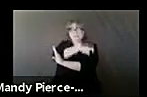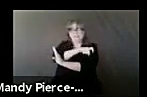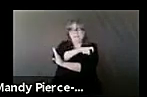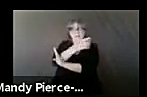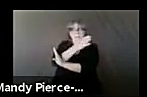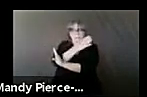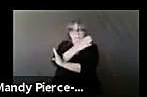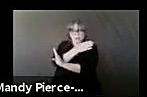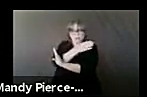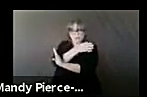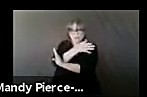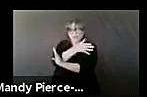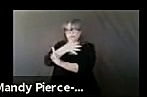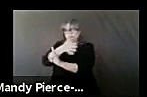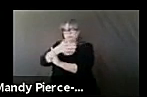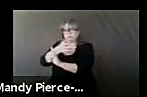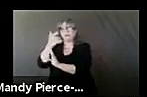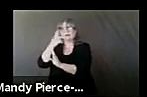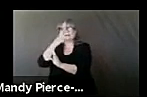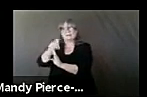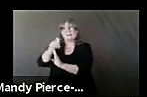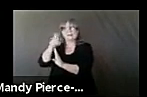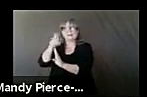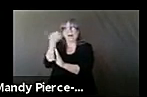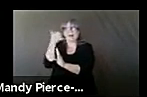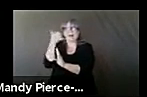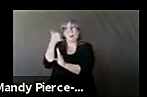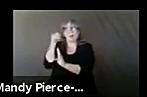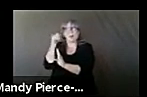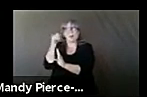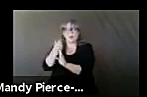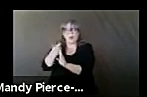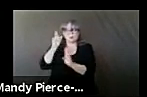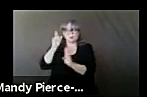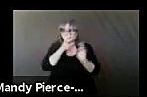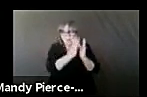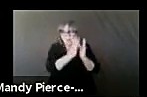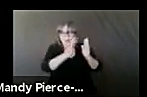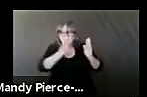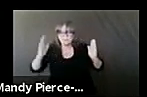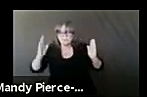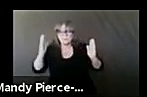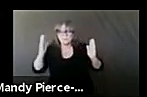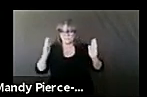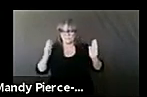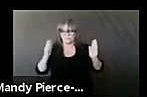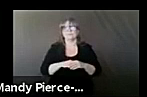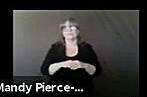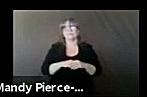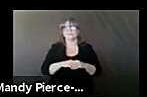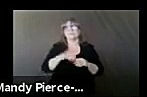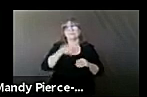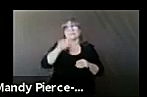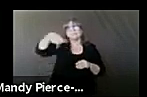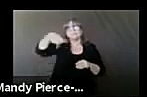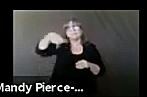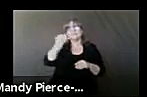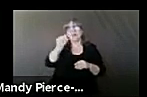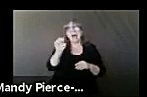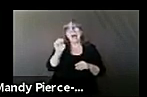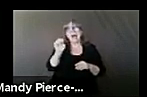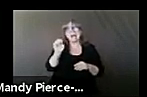For phase 2 of social distancing, the governor's stay-at-home order, We expect to start seeing the impact on reported cases